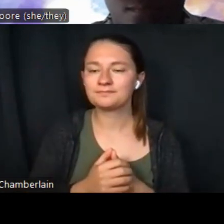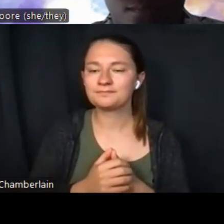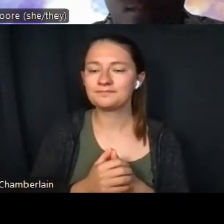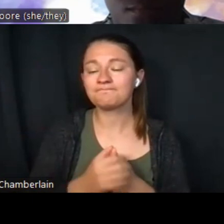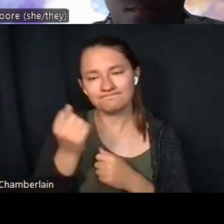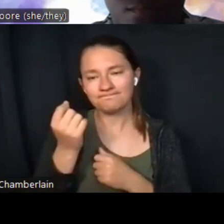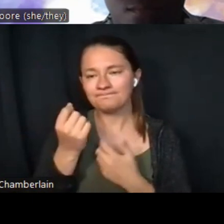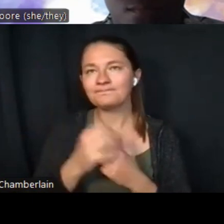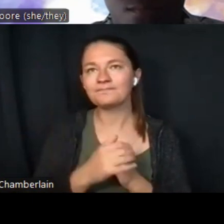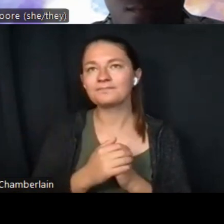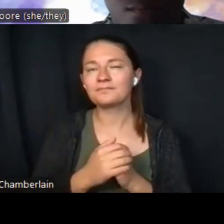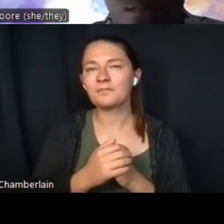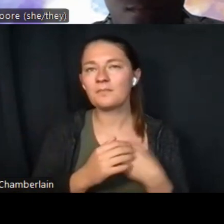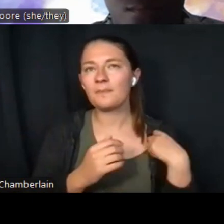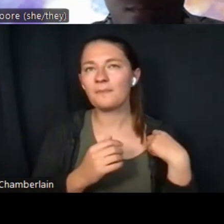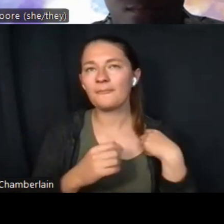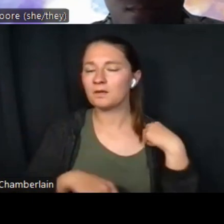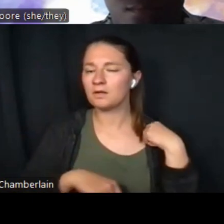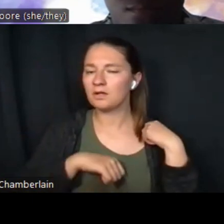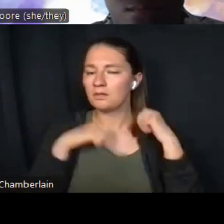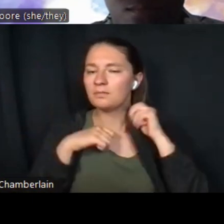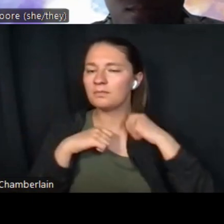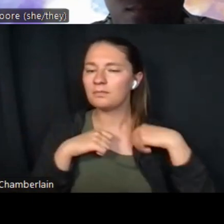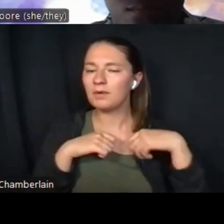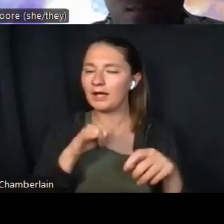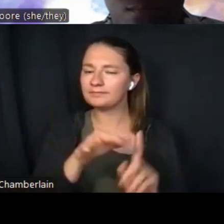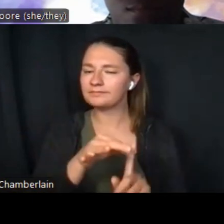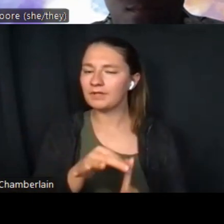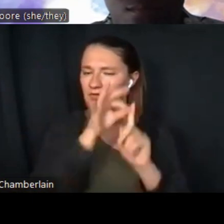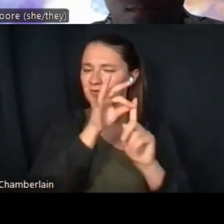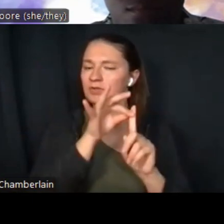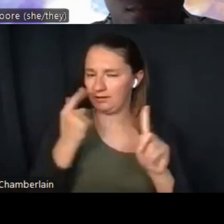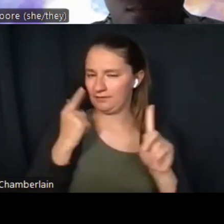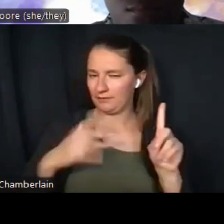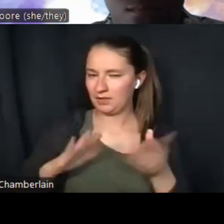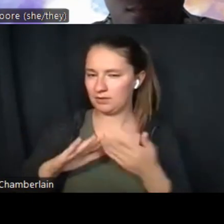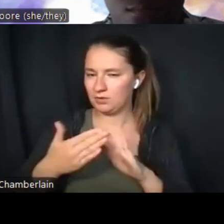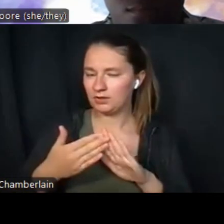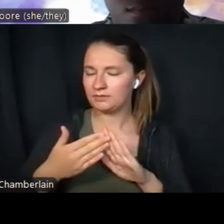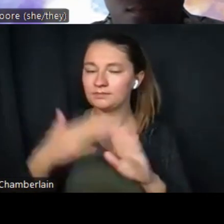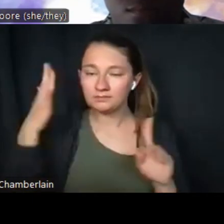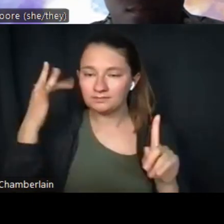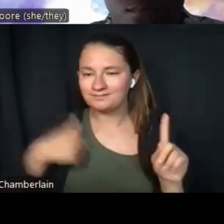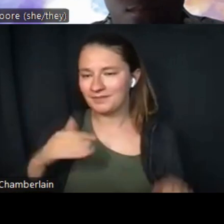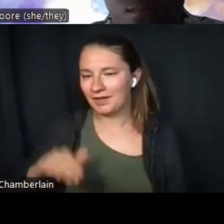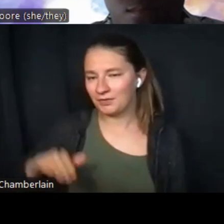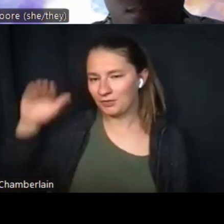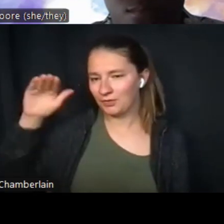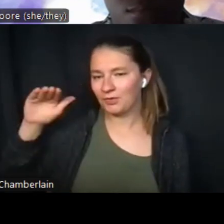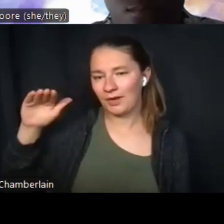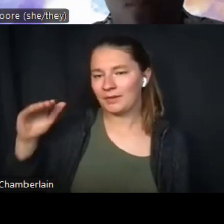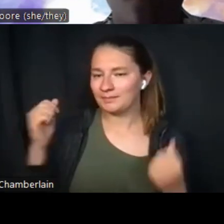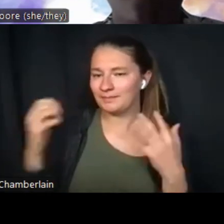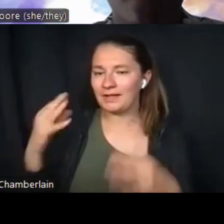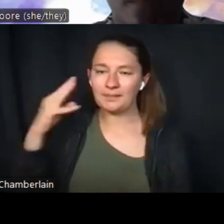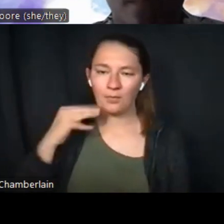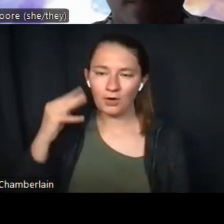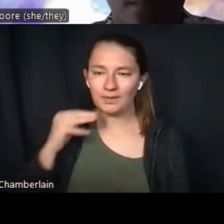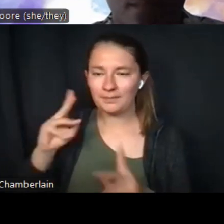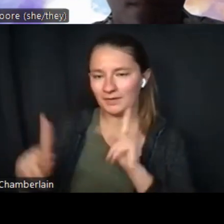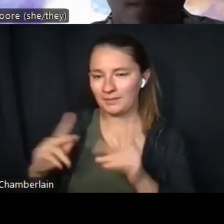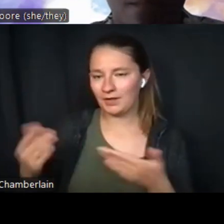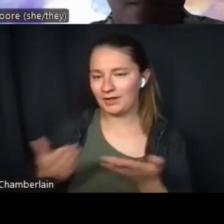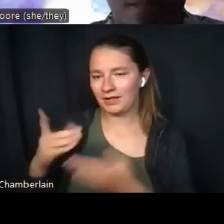to be I'm kind of a unique in my community because I grew up around a lot of Mormons, and here in Douglas County, a